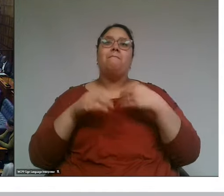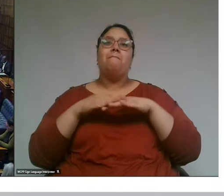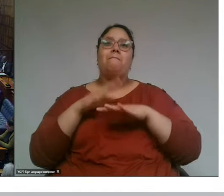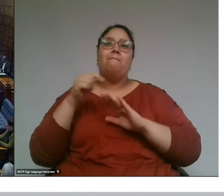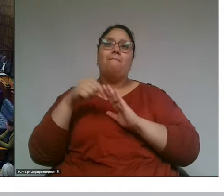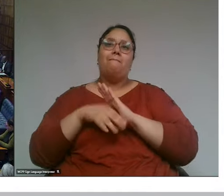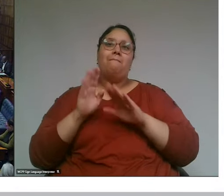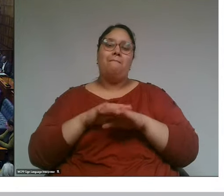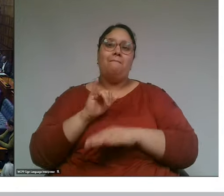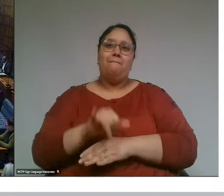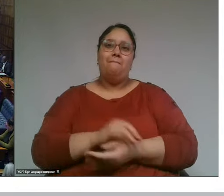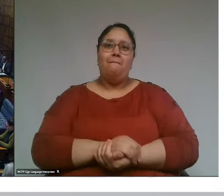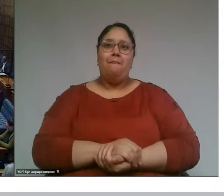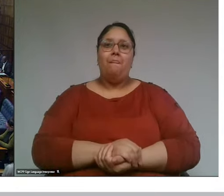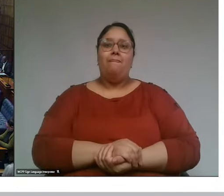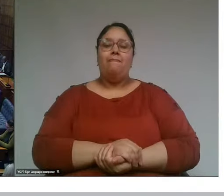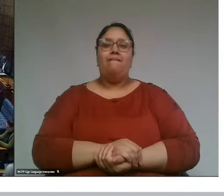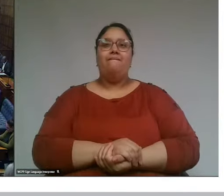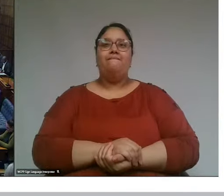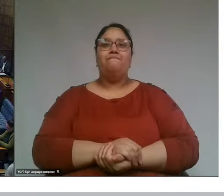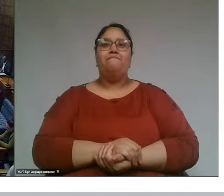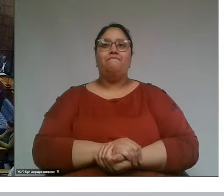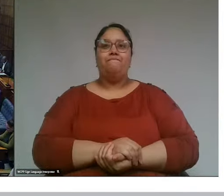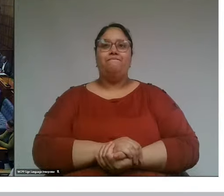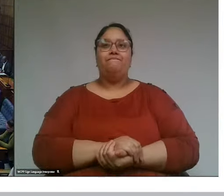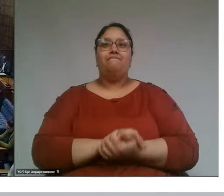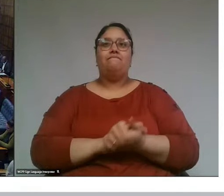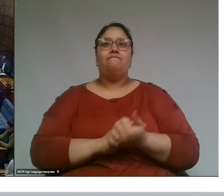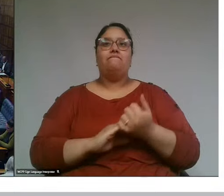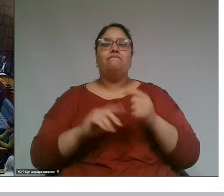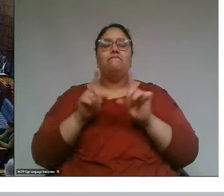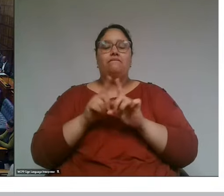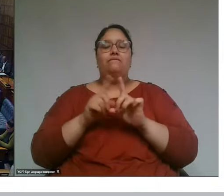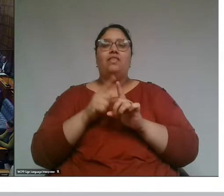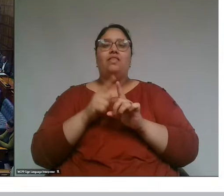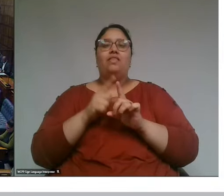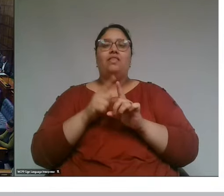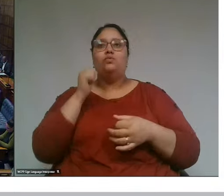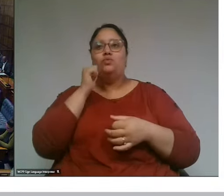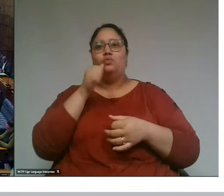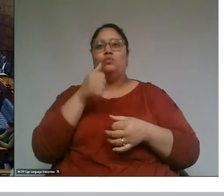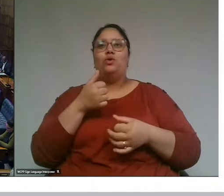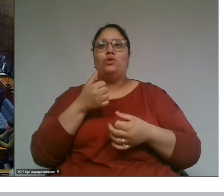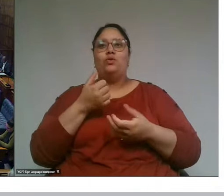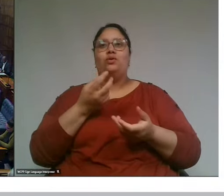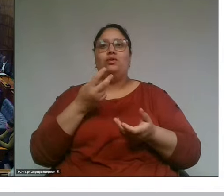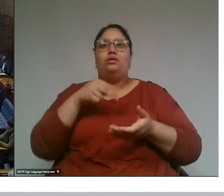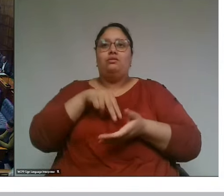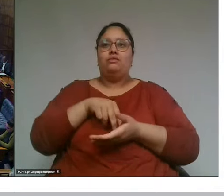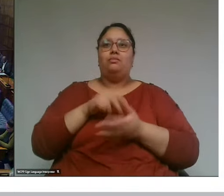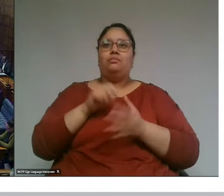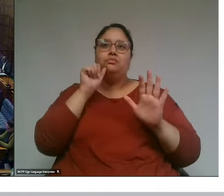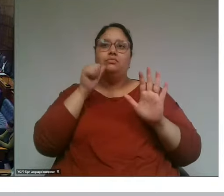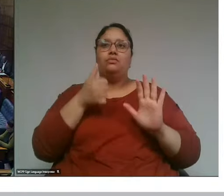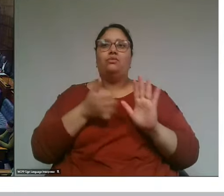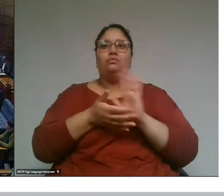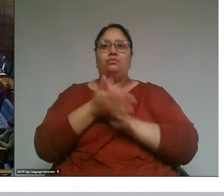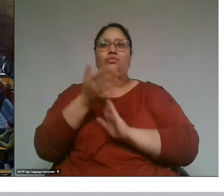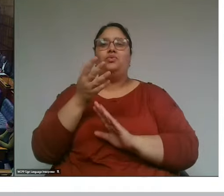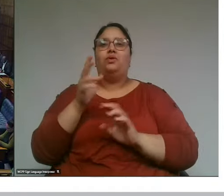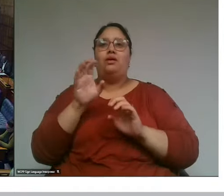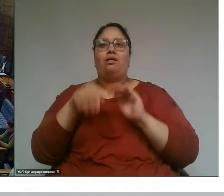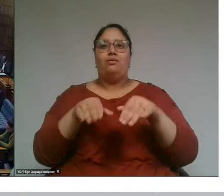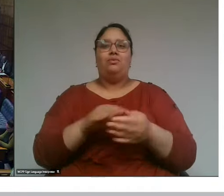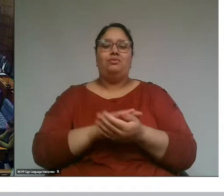that yes than thank you very much so in response to g4j then the order of business for the Department